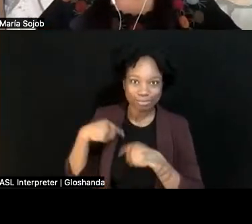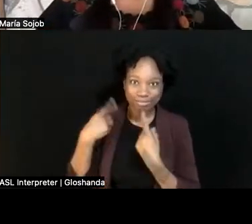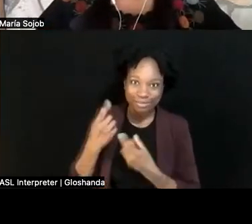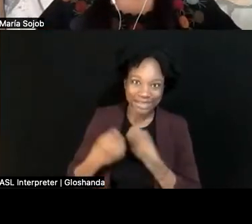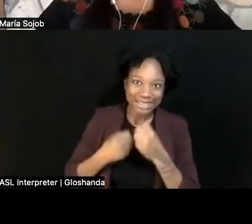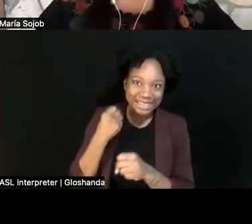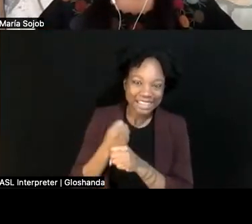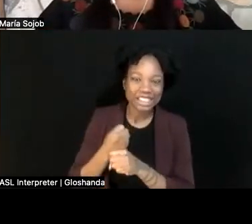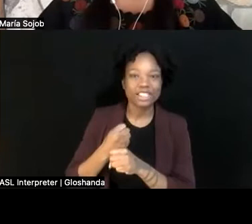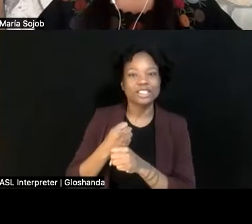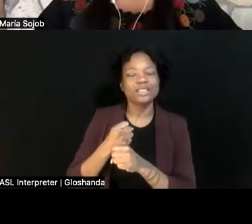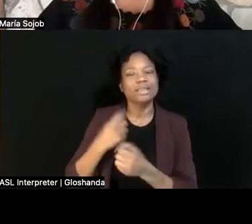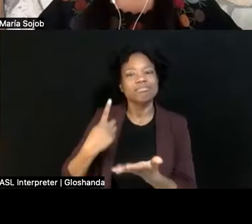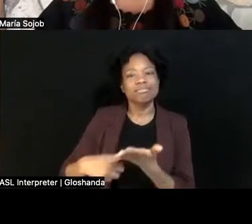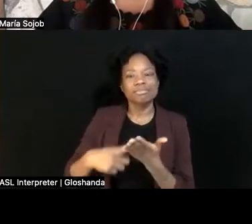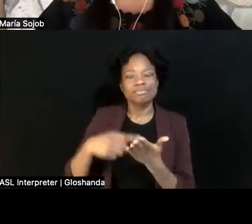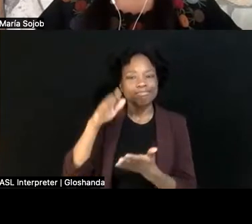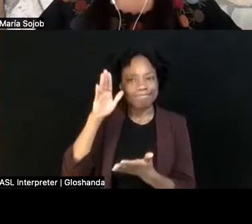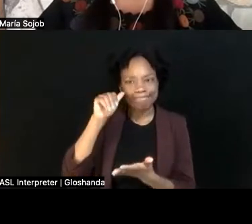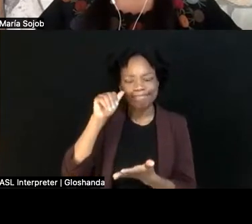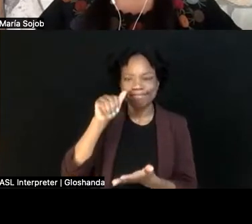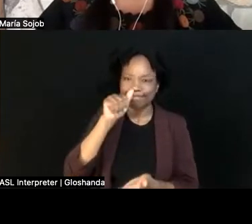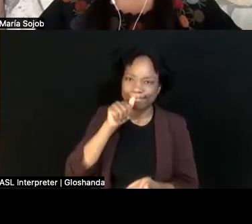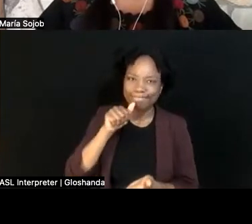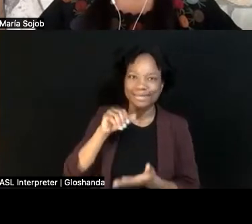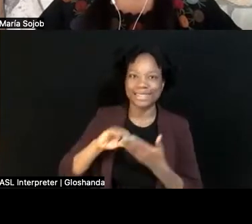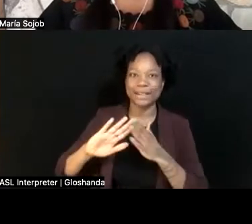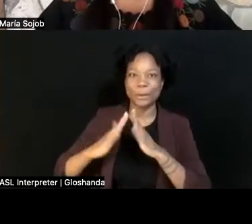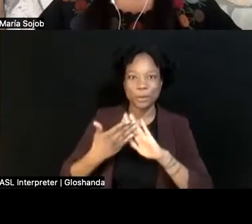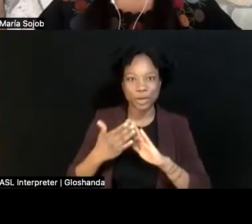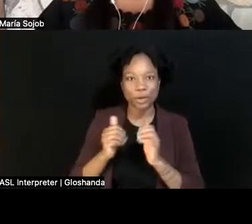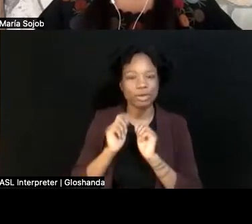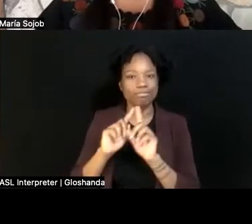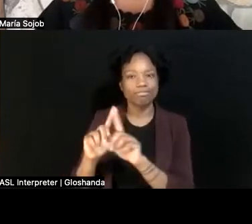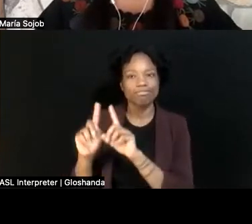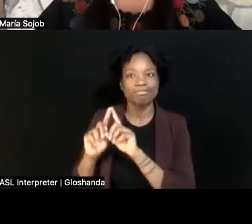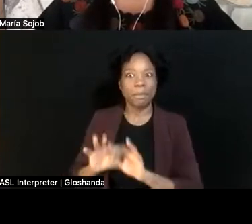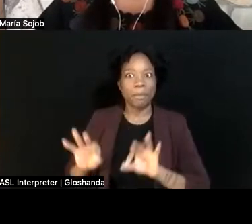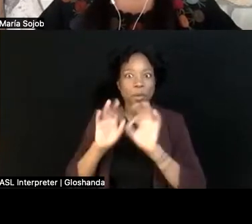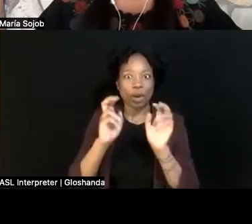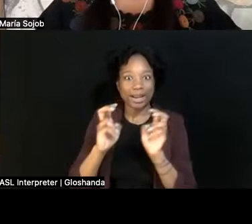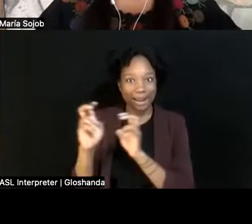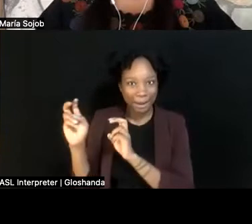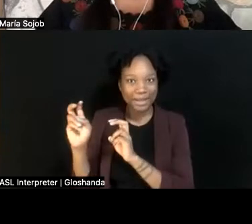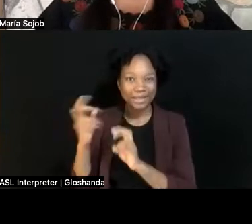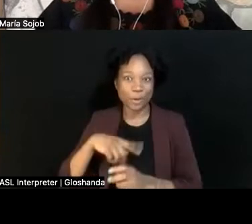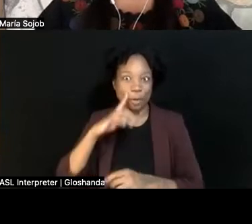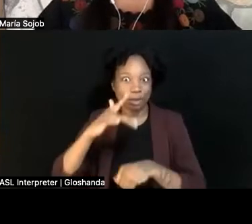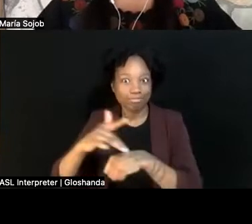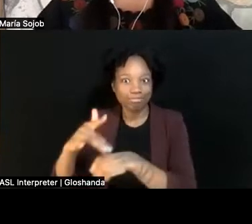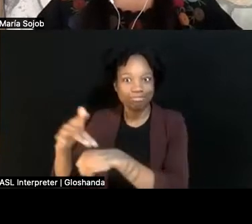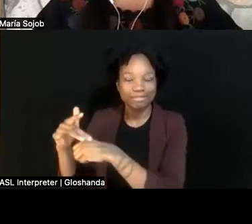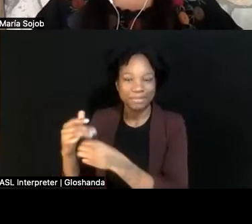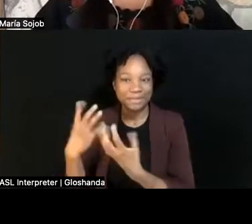and why it is important for Indigenous made media to have a space in all of these arenas that are out there, but